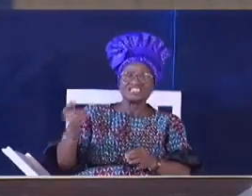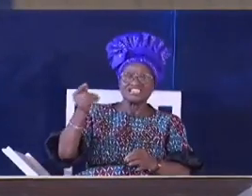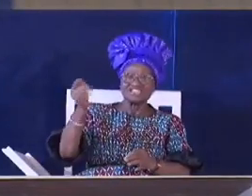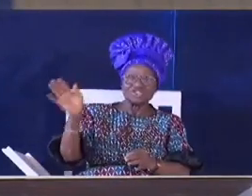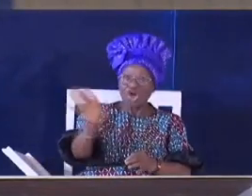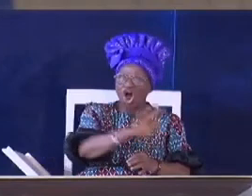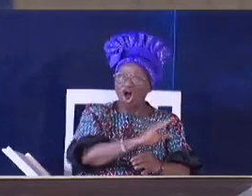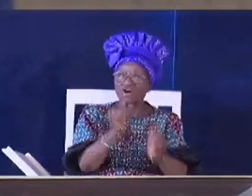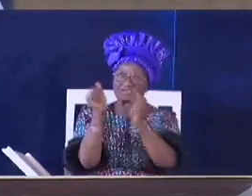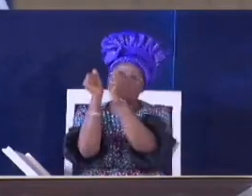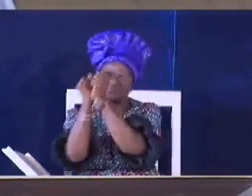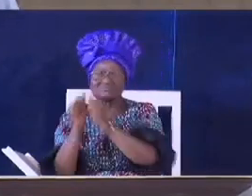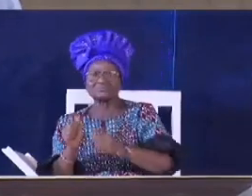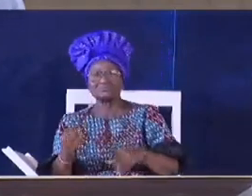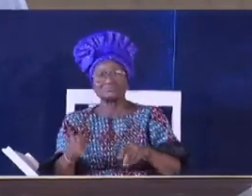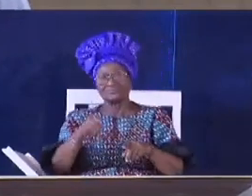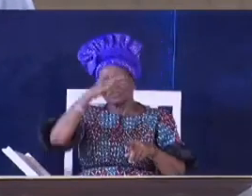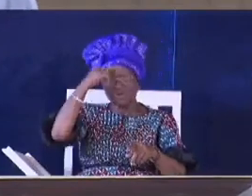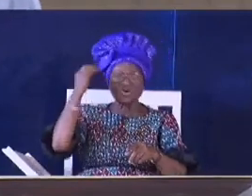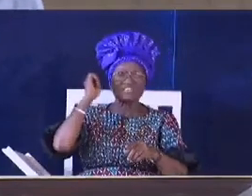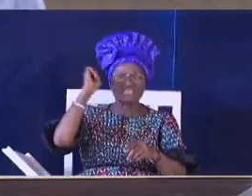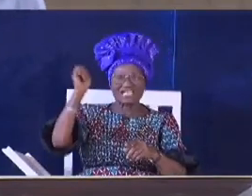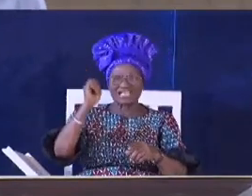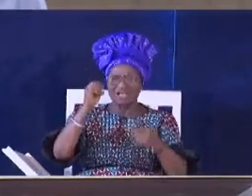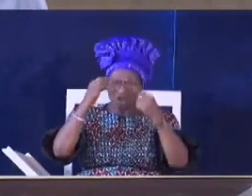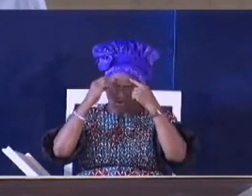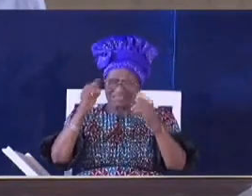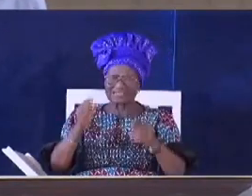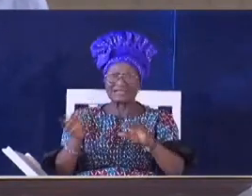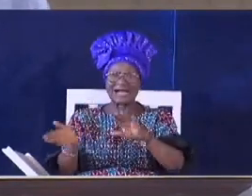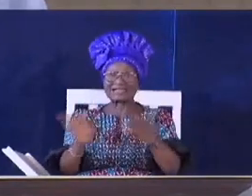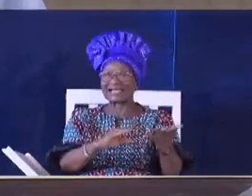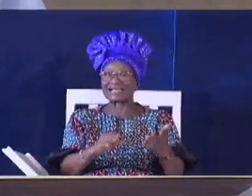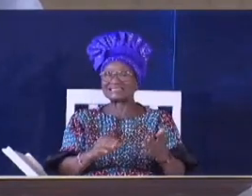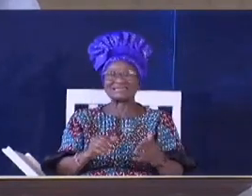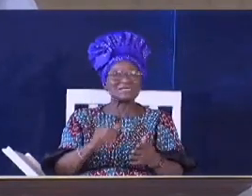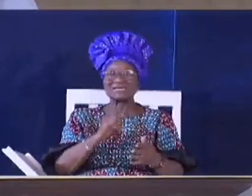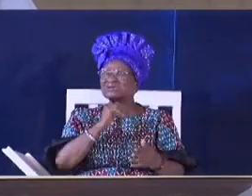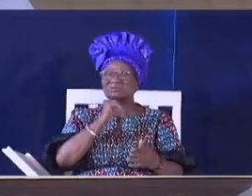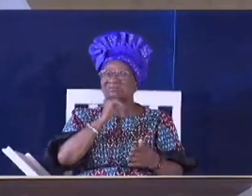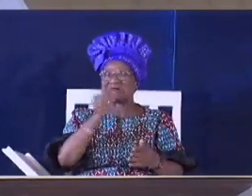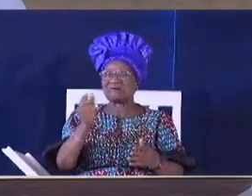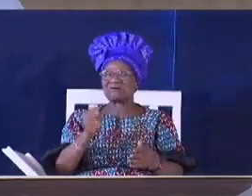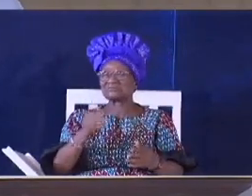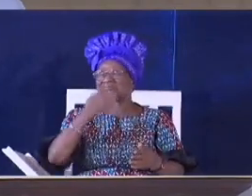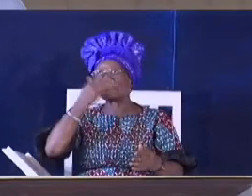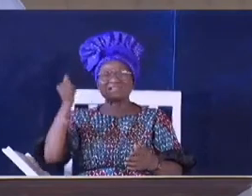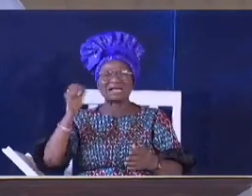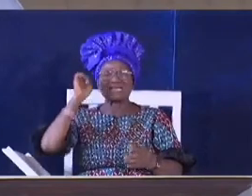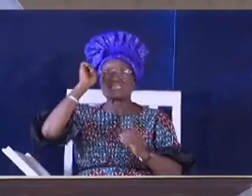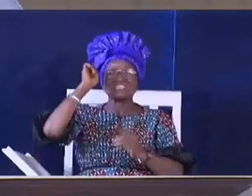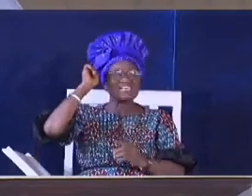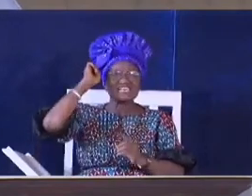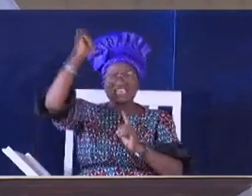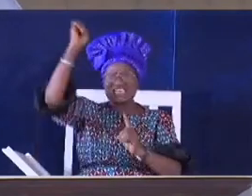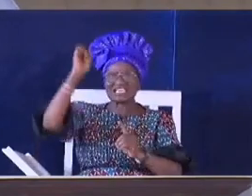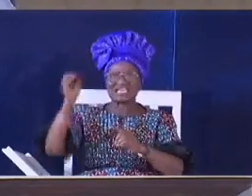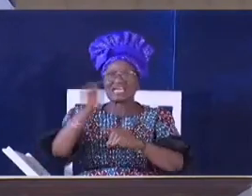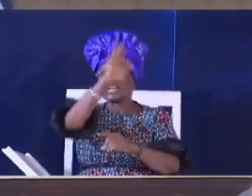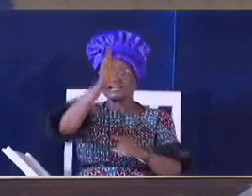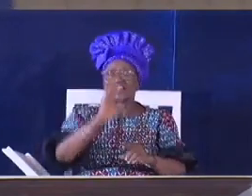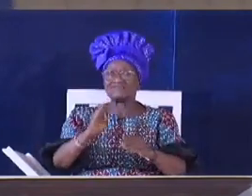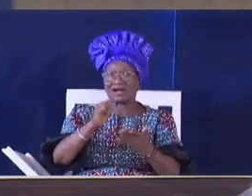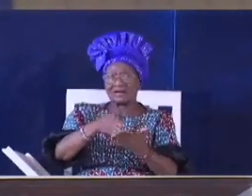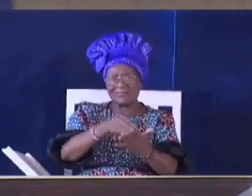Because he considered death so inferior, he never mentioned the name death. When